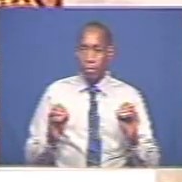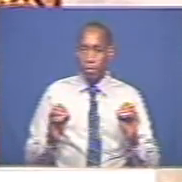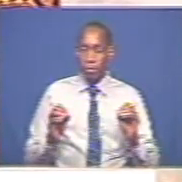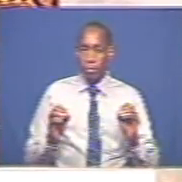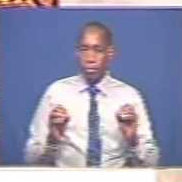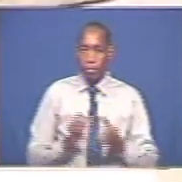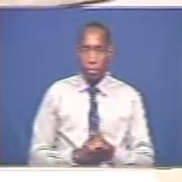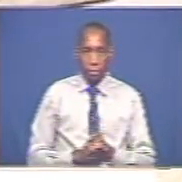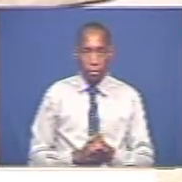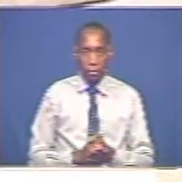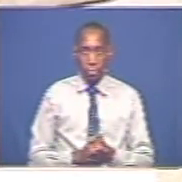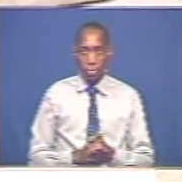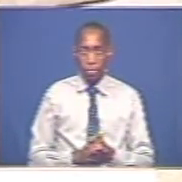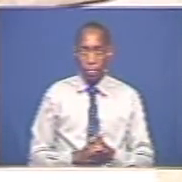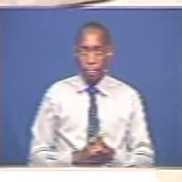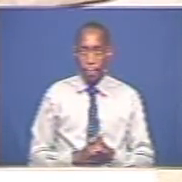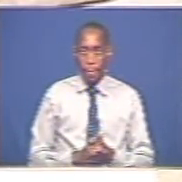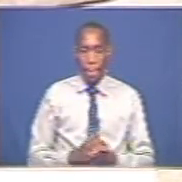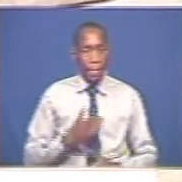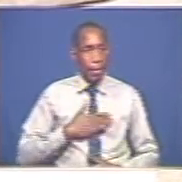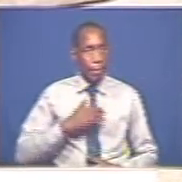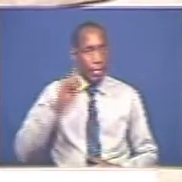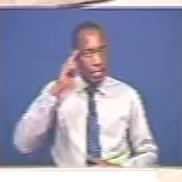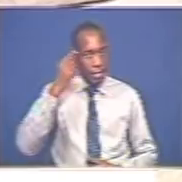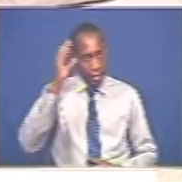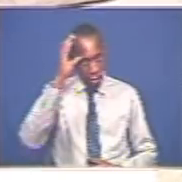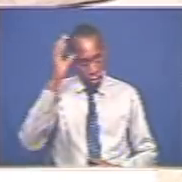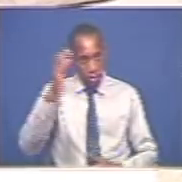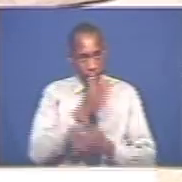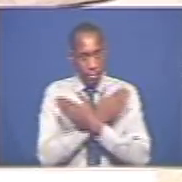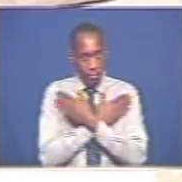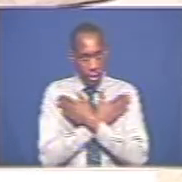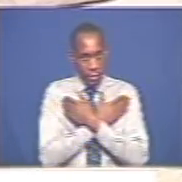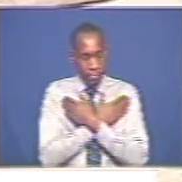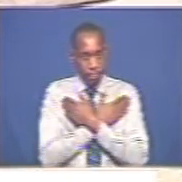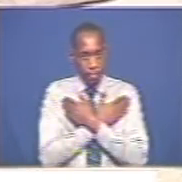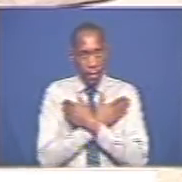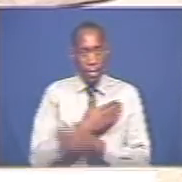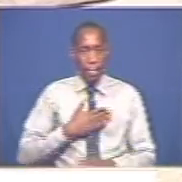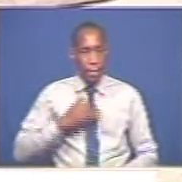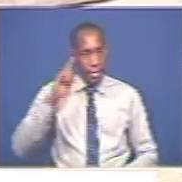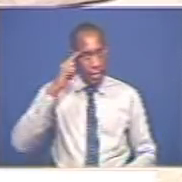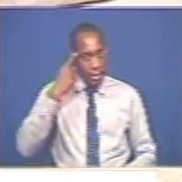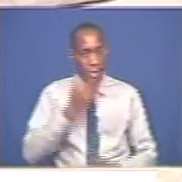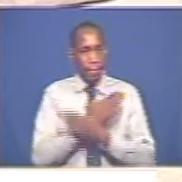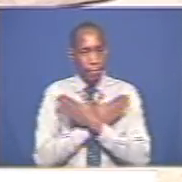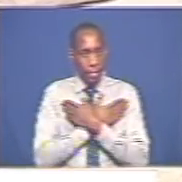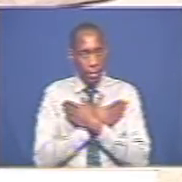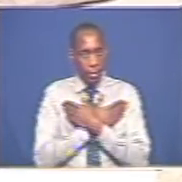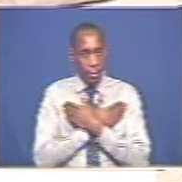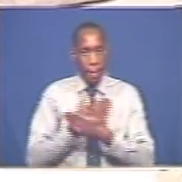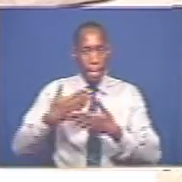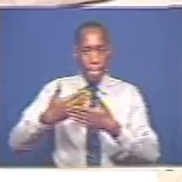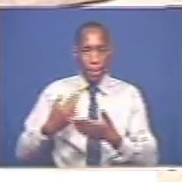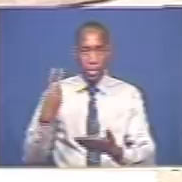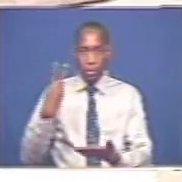All right. Yeah. I'm just thinking about the concept of friendship, because I have been thinking about friendship for this last 2 weeks.